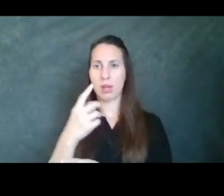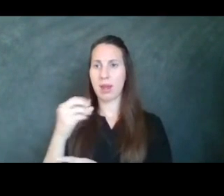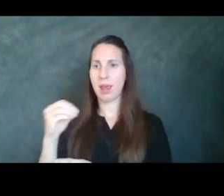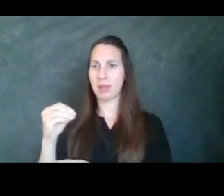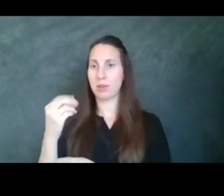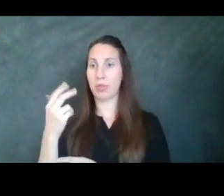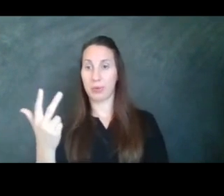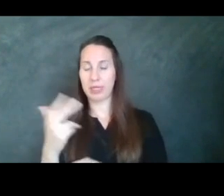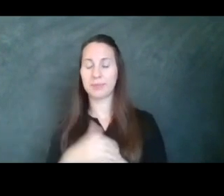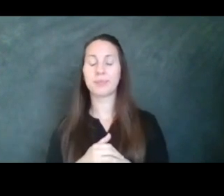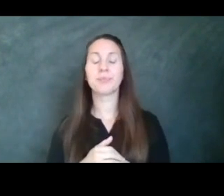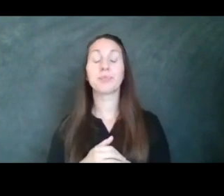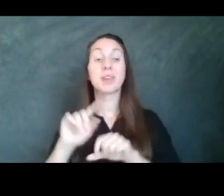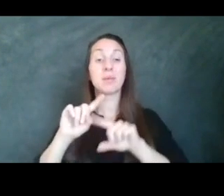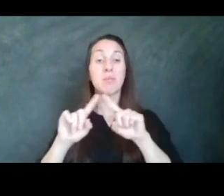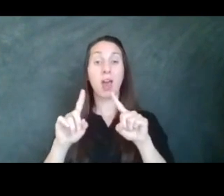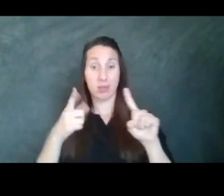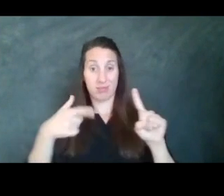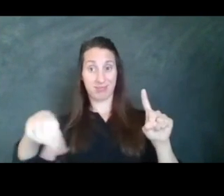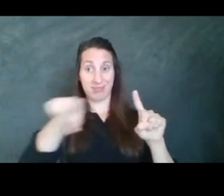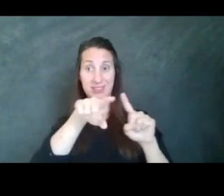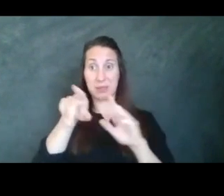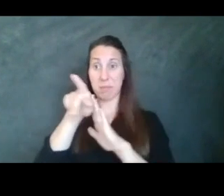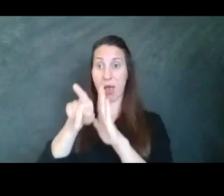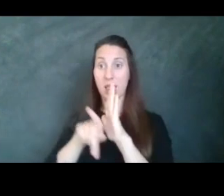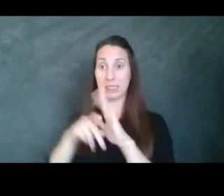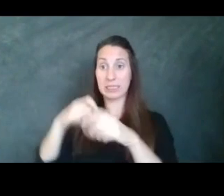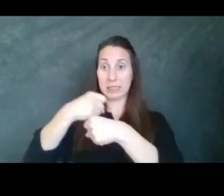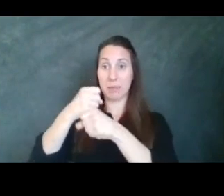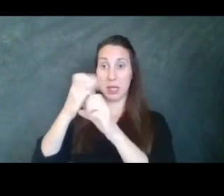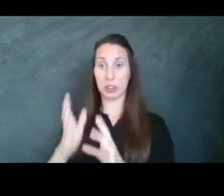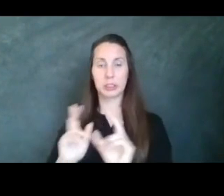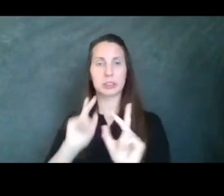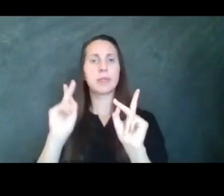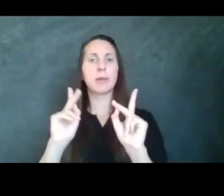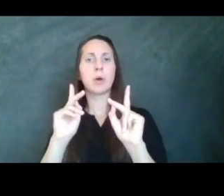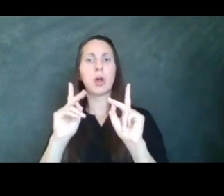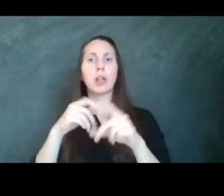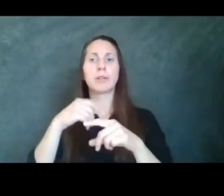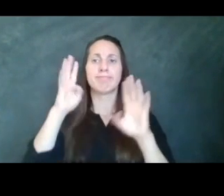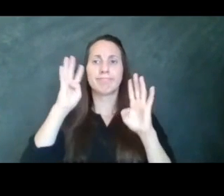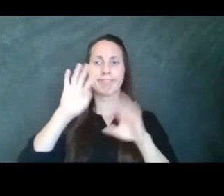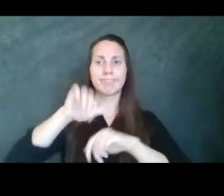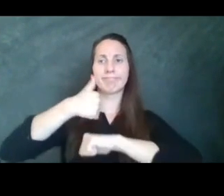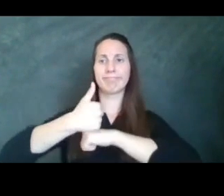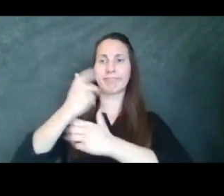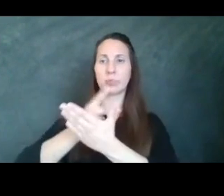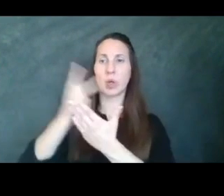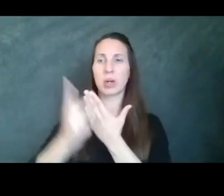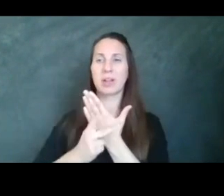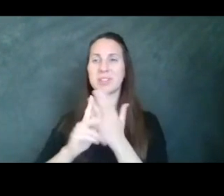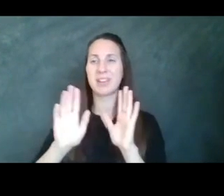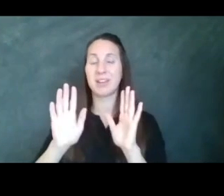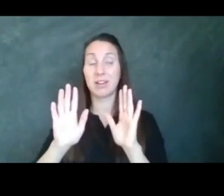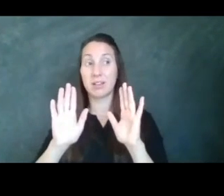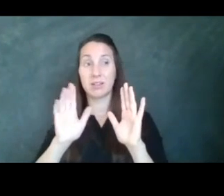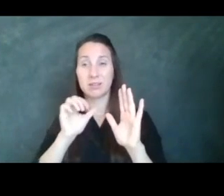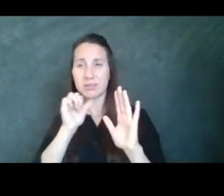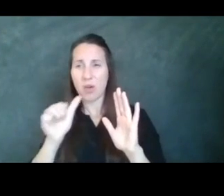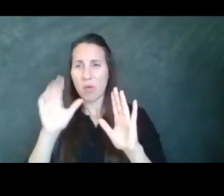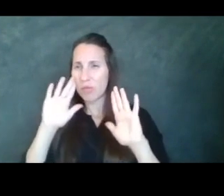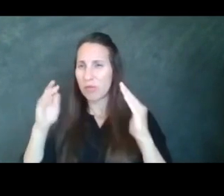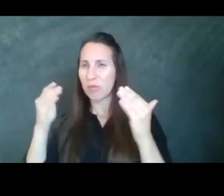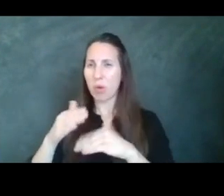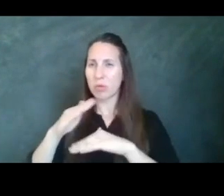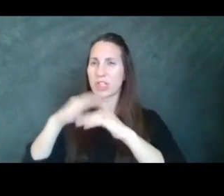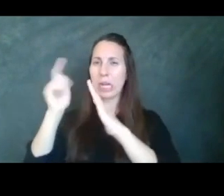as policymakers, as folks implementing programs, don't focus so much on this legal mumbo jumbo